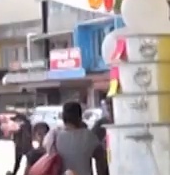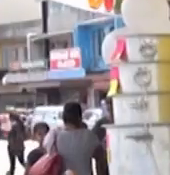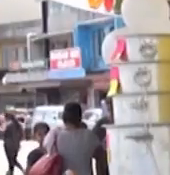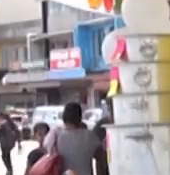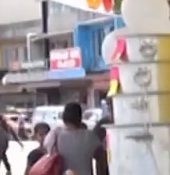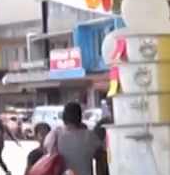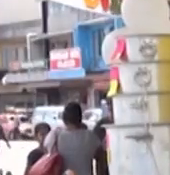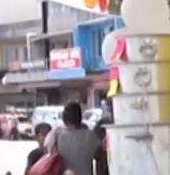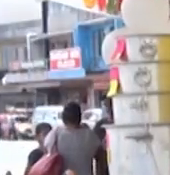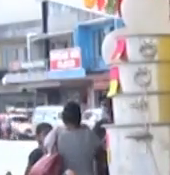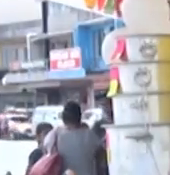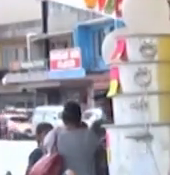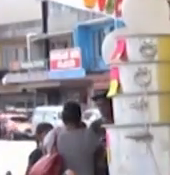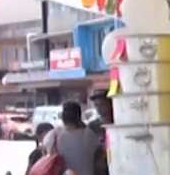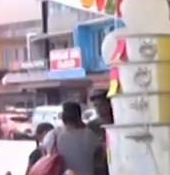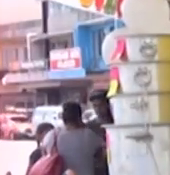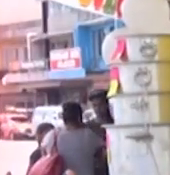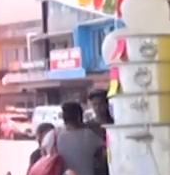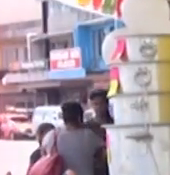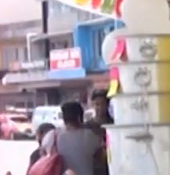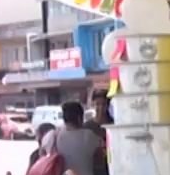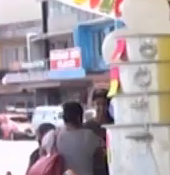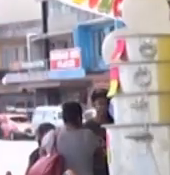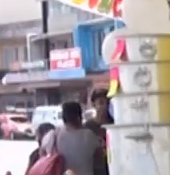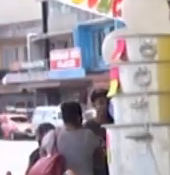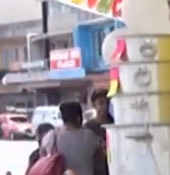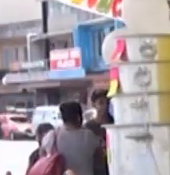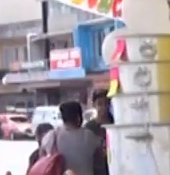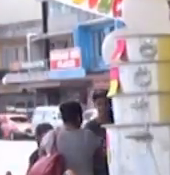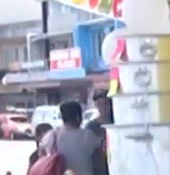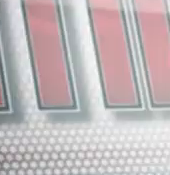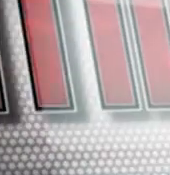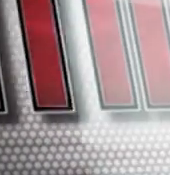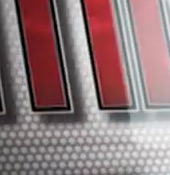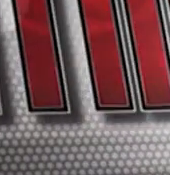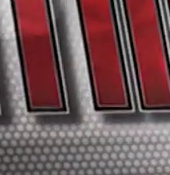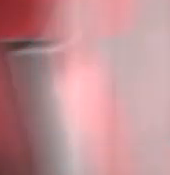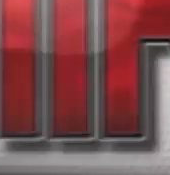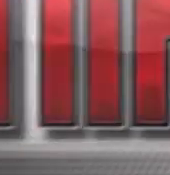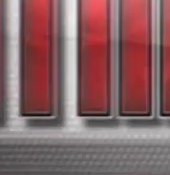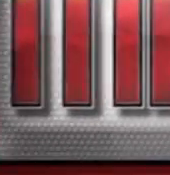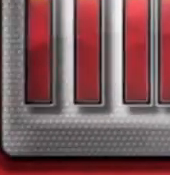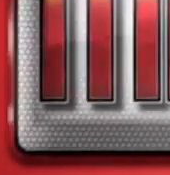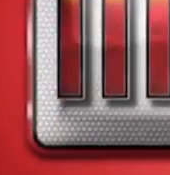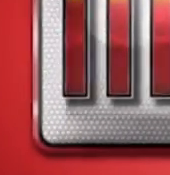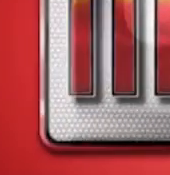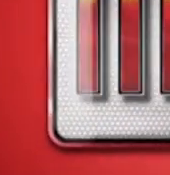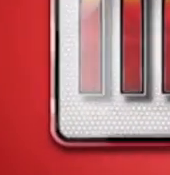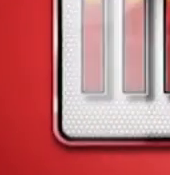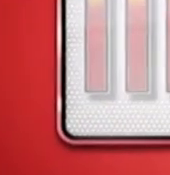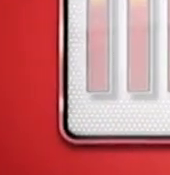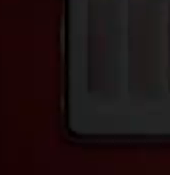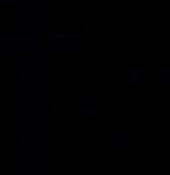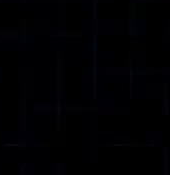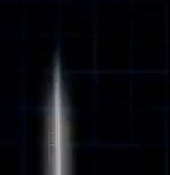My name is Neha and I'm from Karavi, and Mirchi FM, it's hot. Mirchi FM, it's hot.